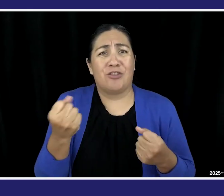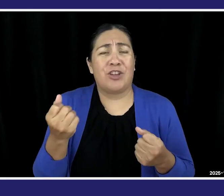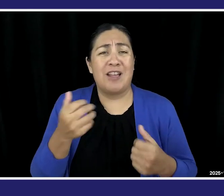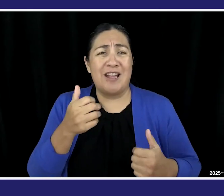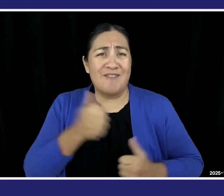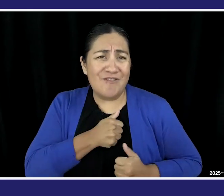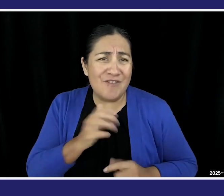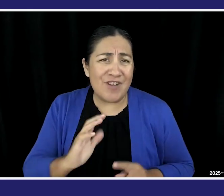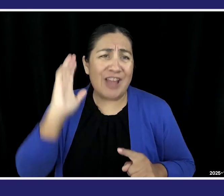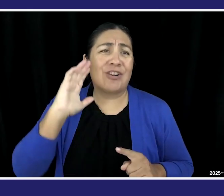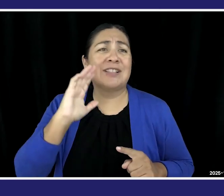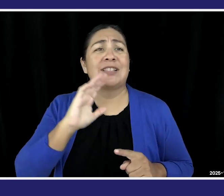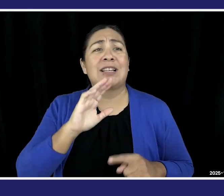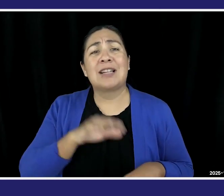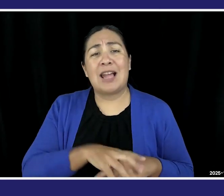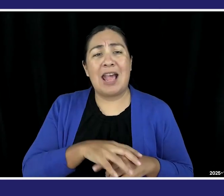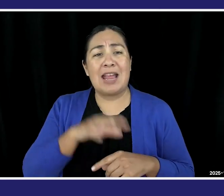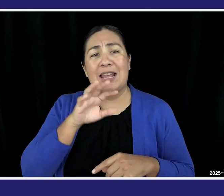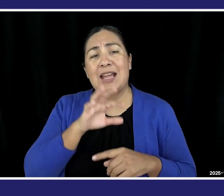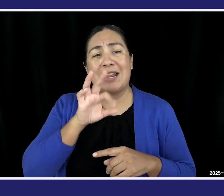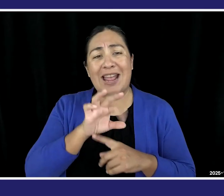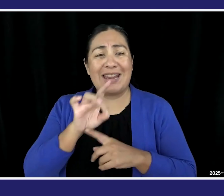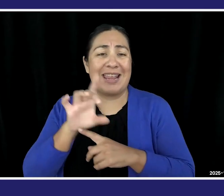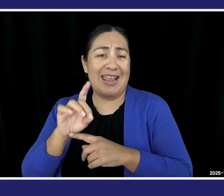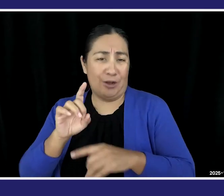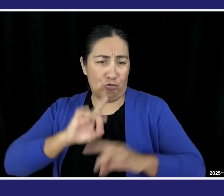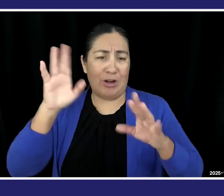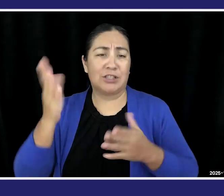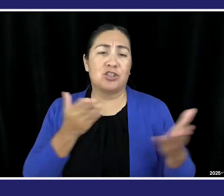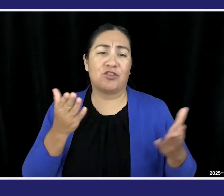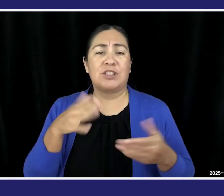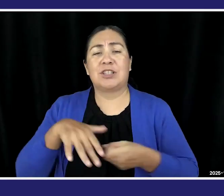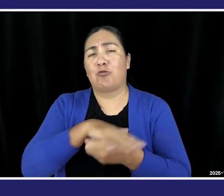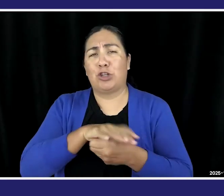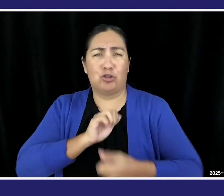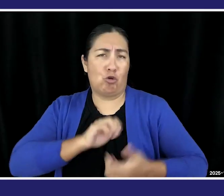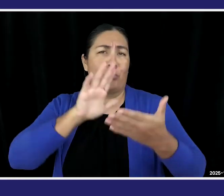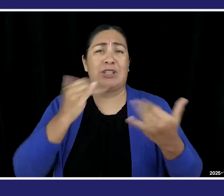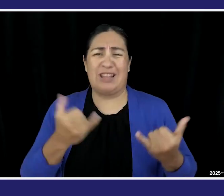models. And now I will turn it back over to Trudy.